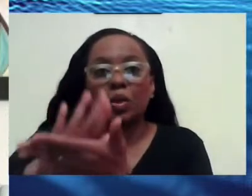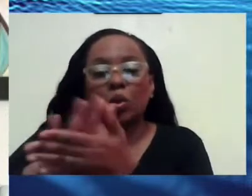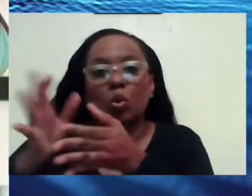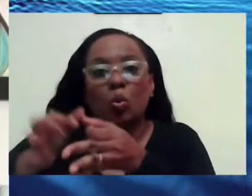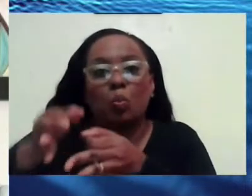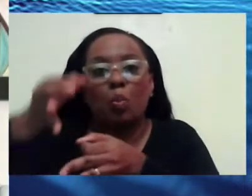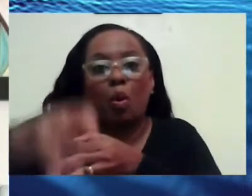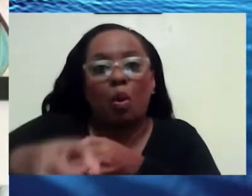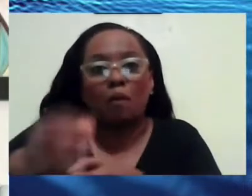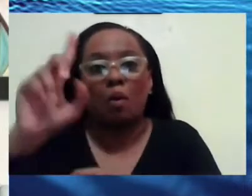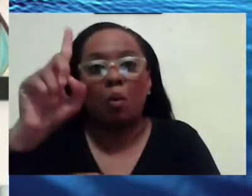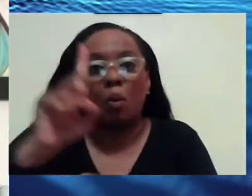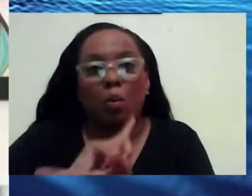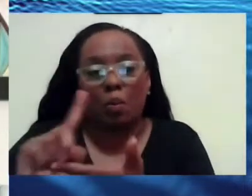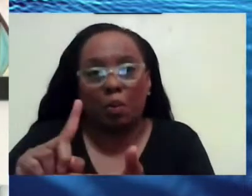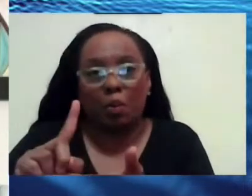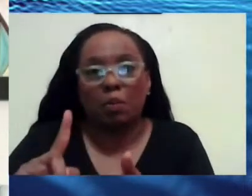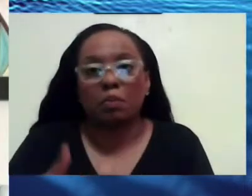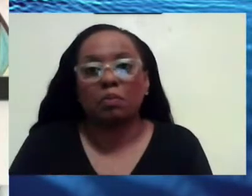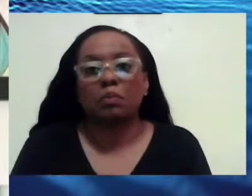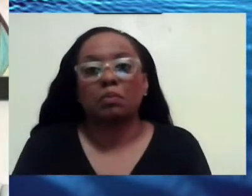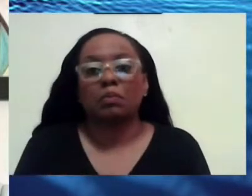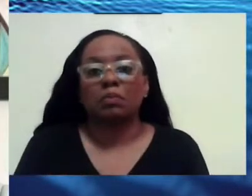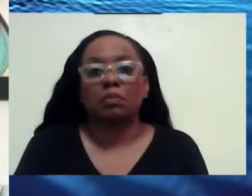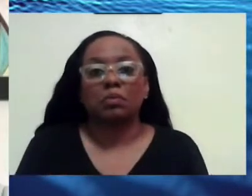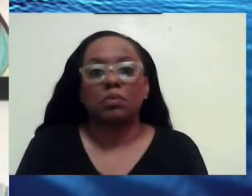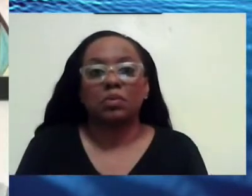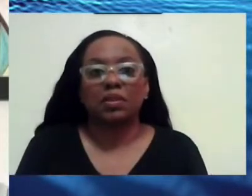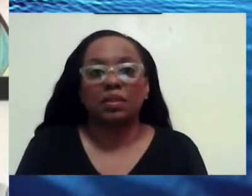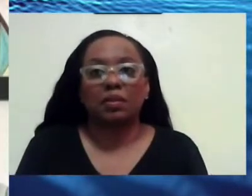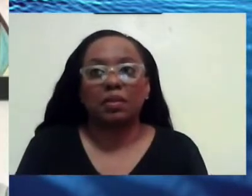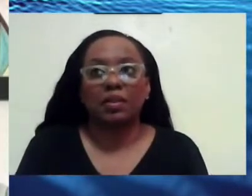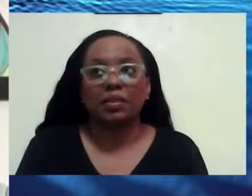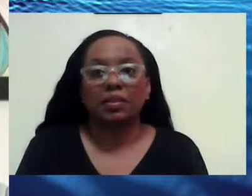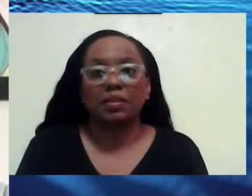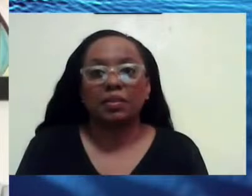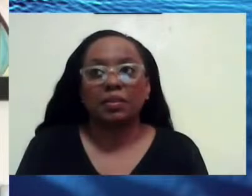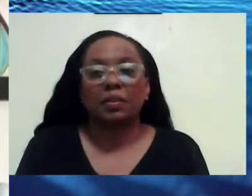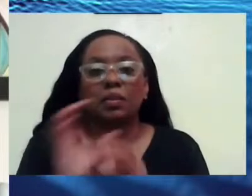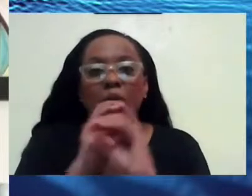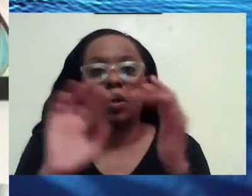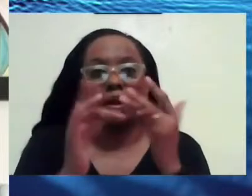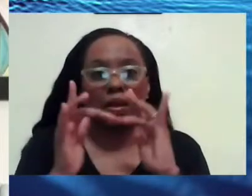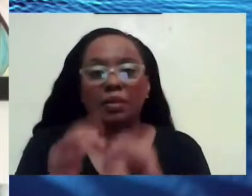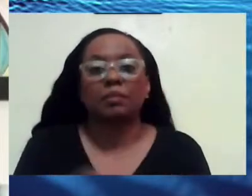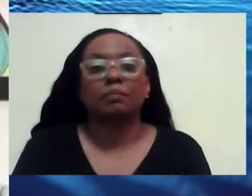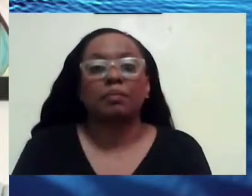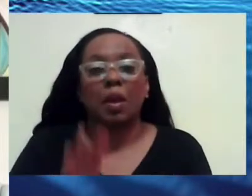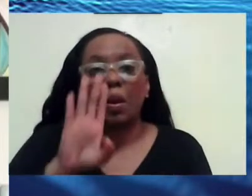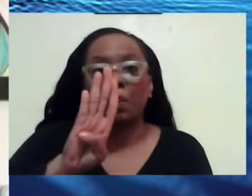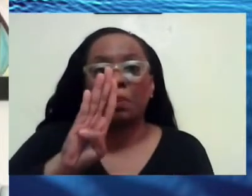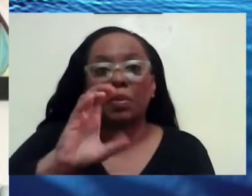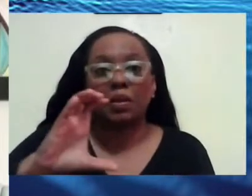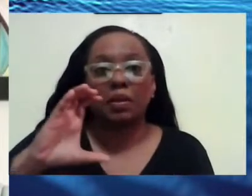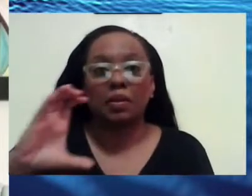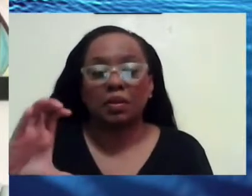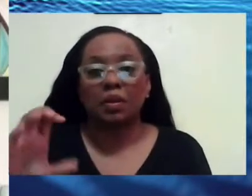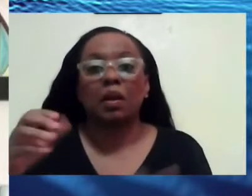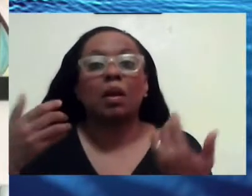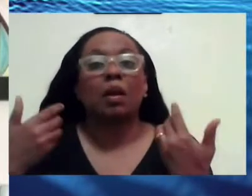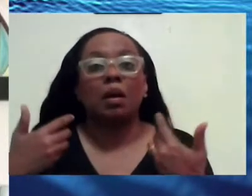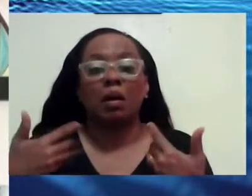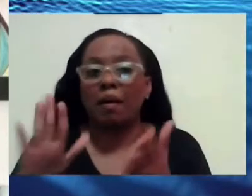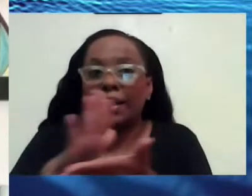classes face-to-face or online for those two institutions. The Barbados Community College, they have already started